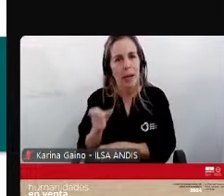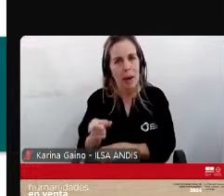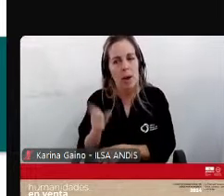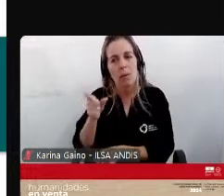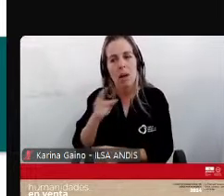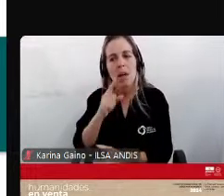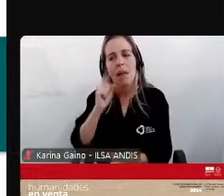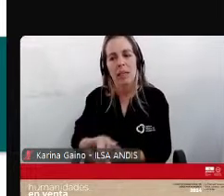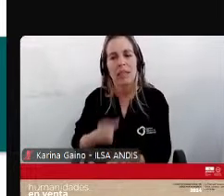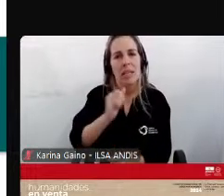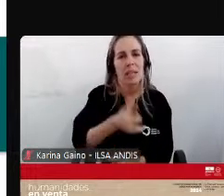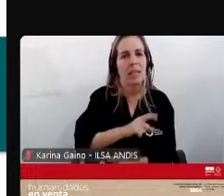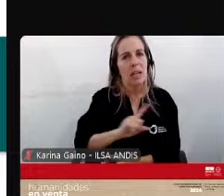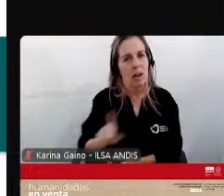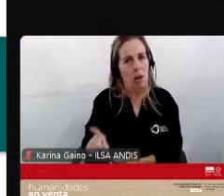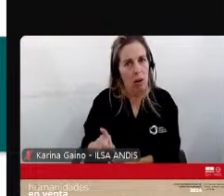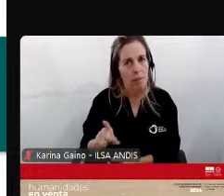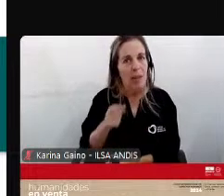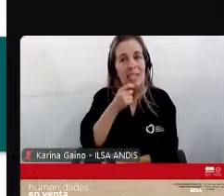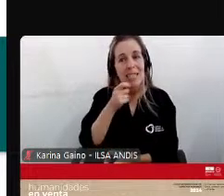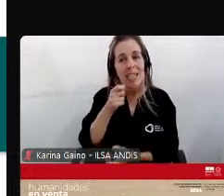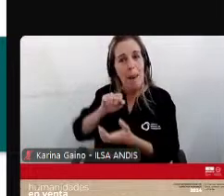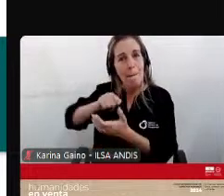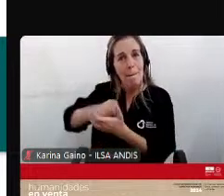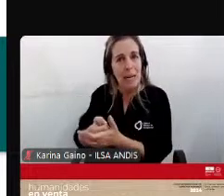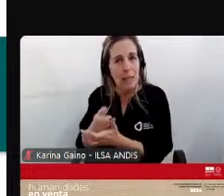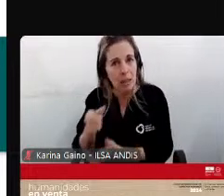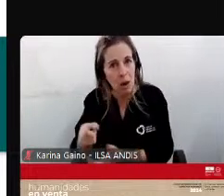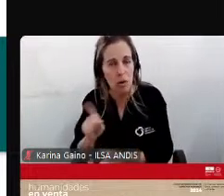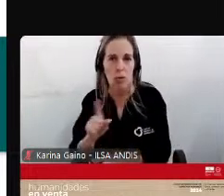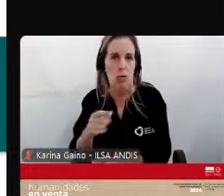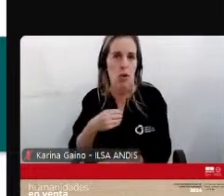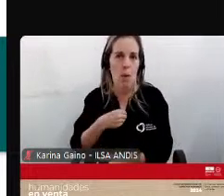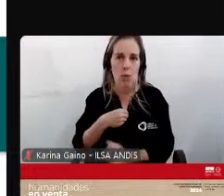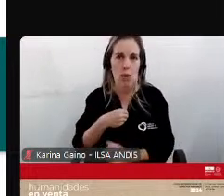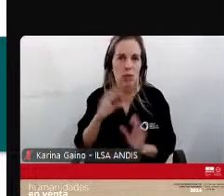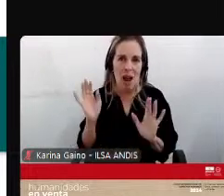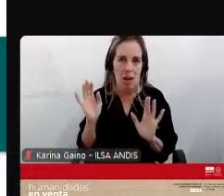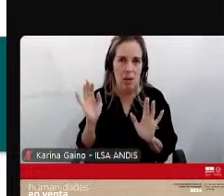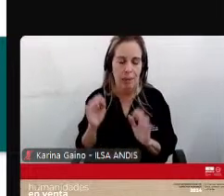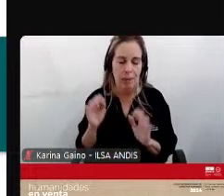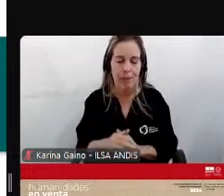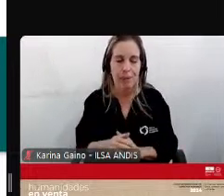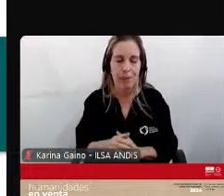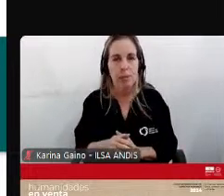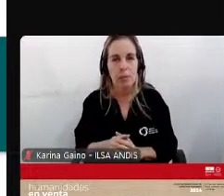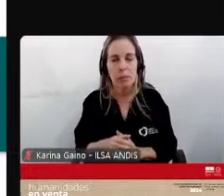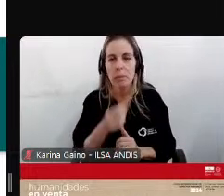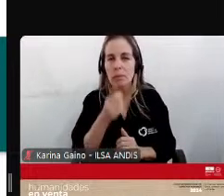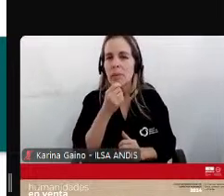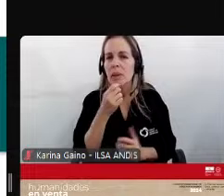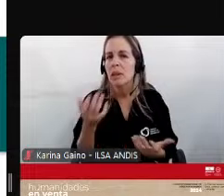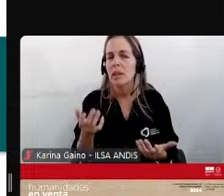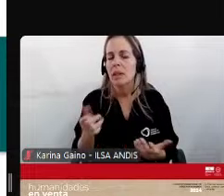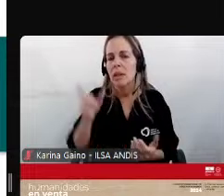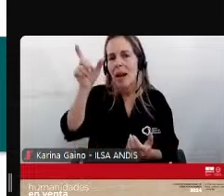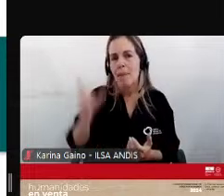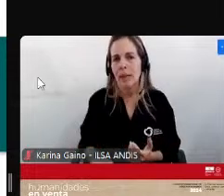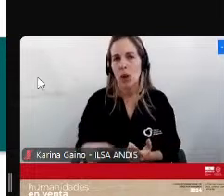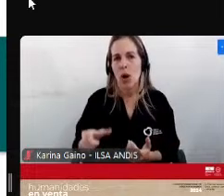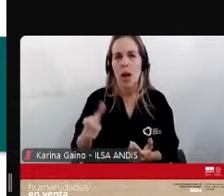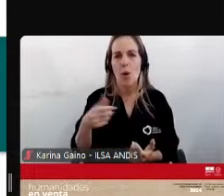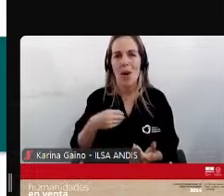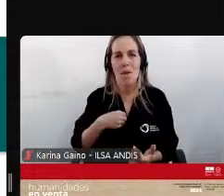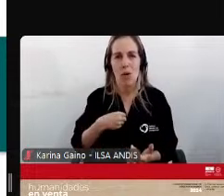this can, a lack of voluntary work or involuntariness can include work taking place under